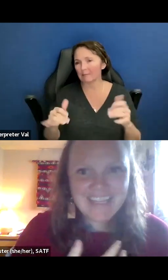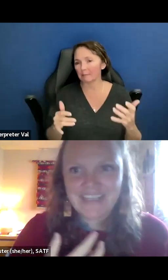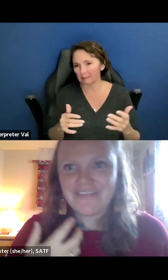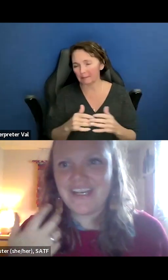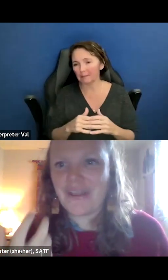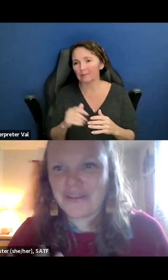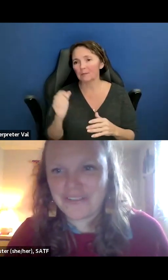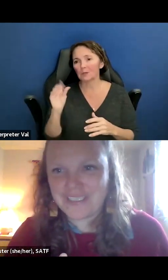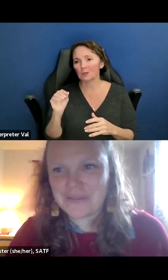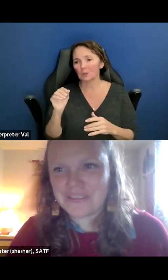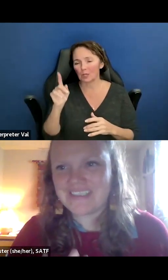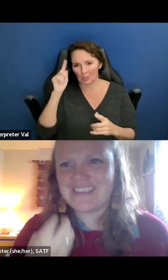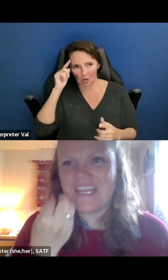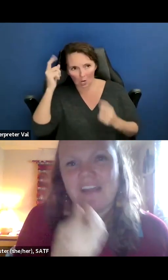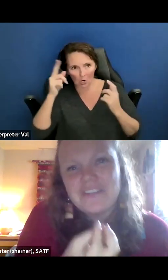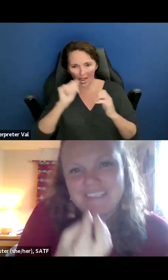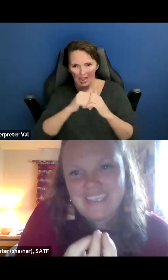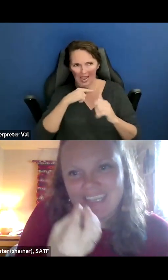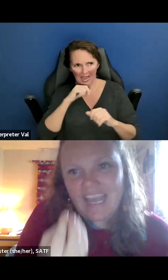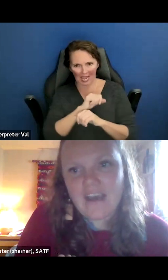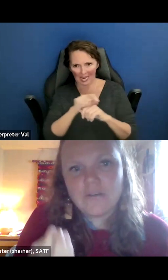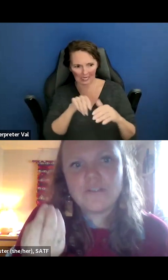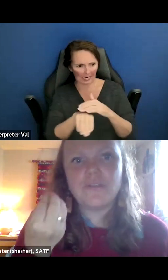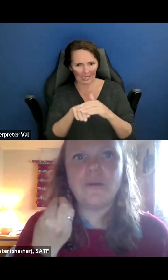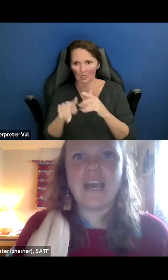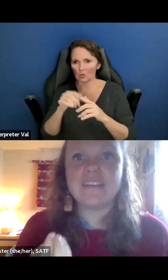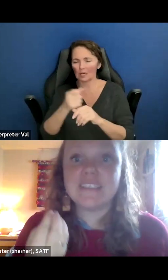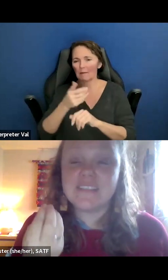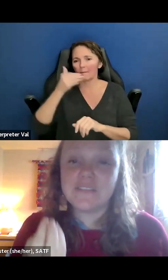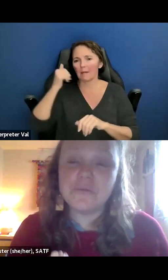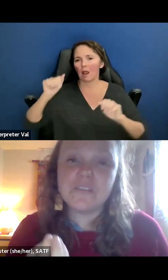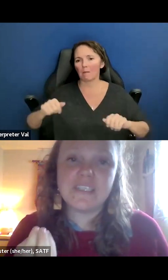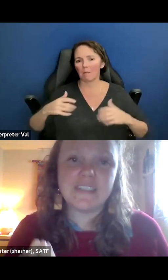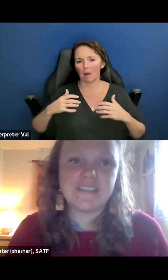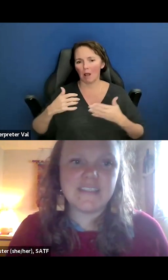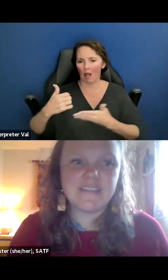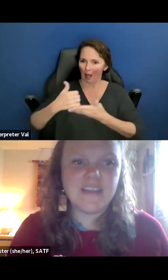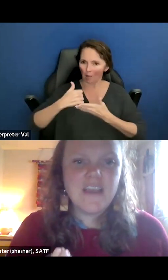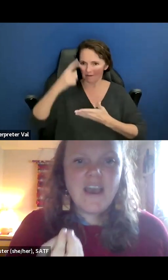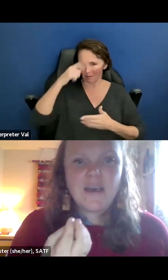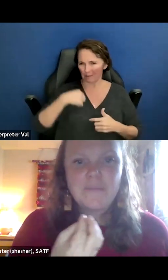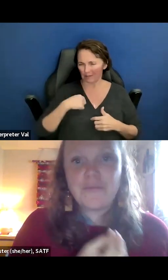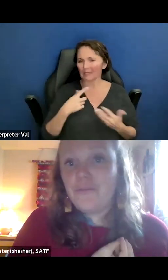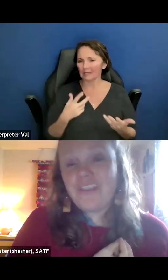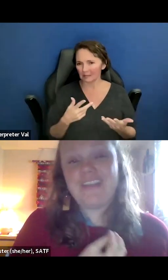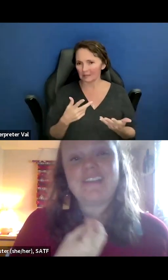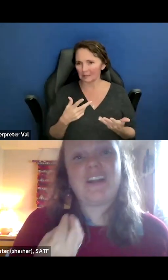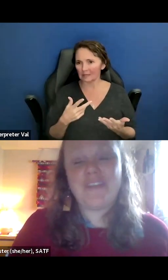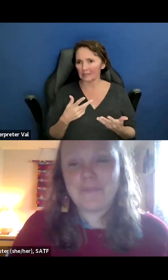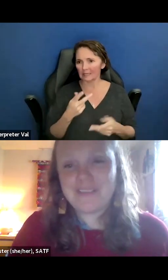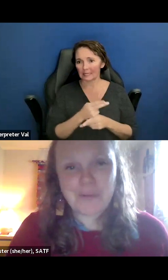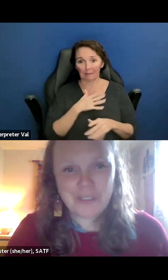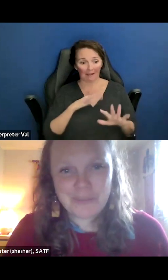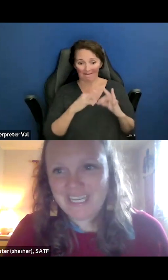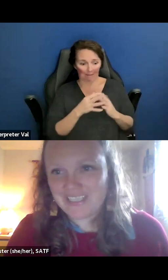and TANF and other funding sources, and understanding how to access the tools that exist through things like